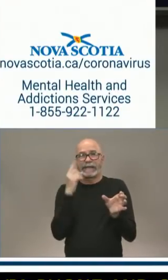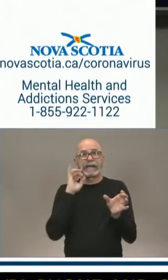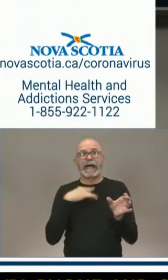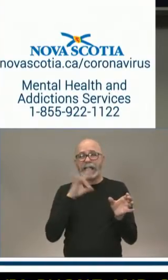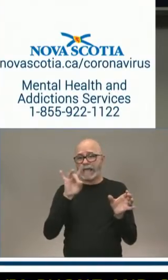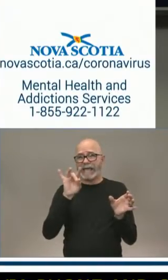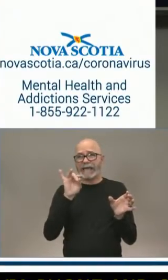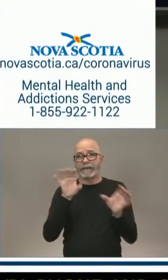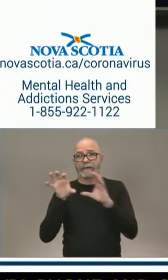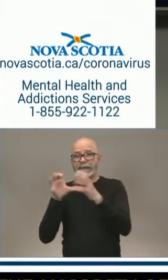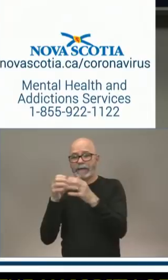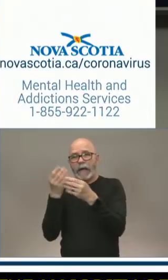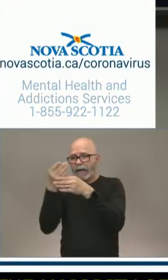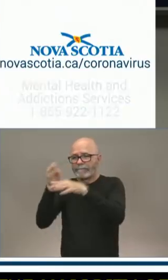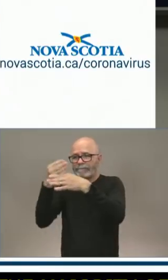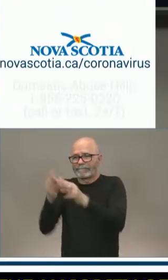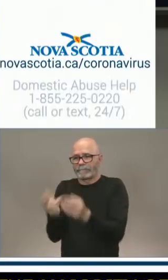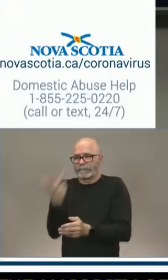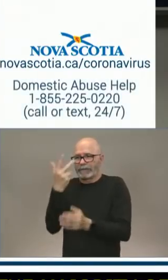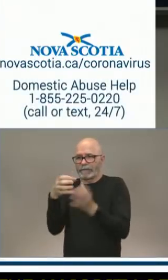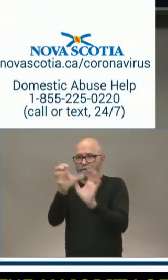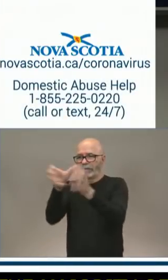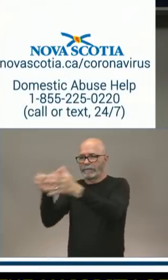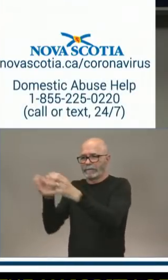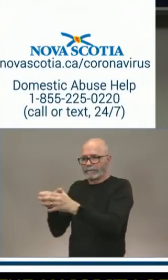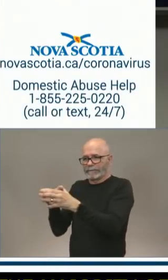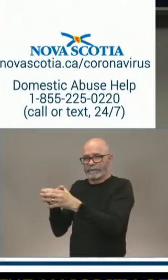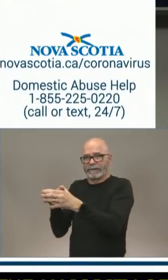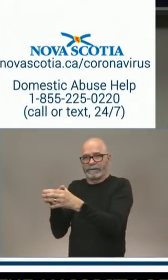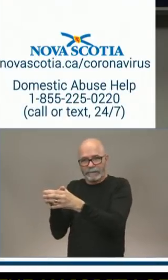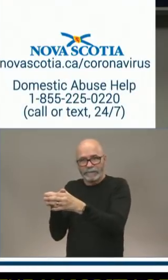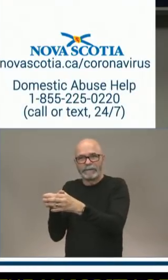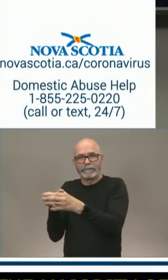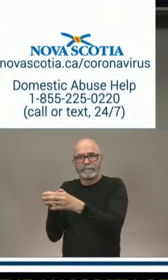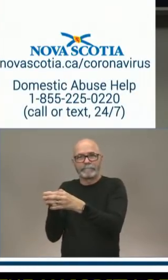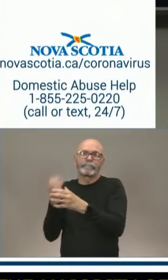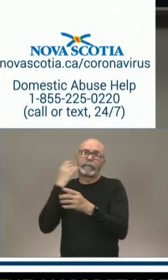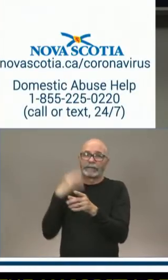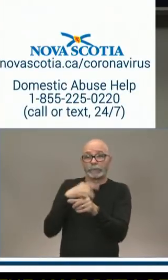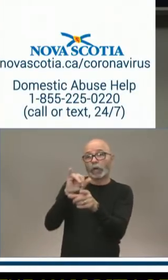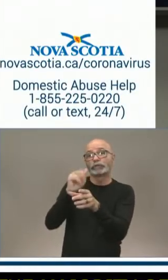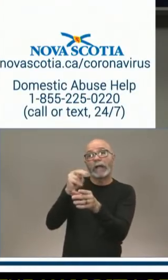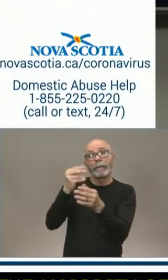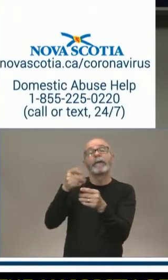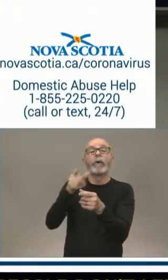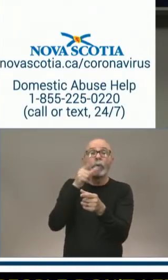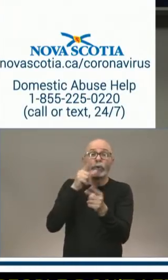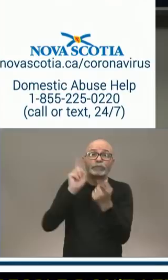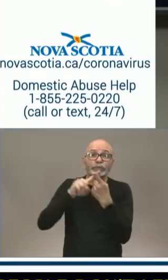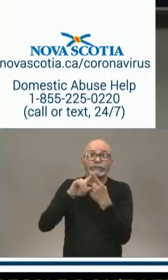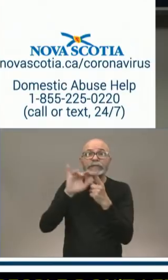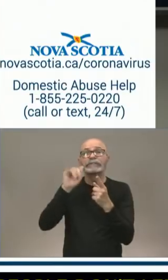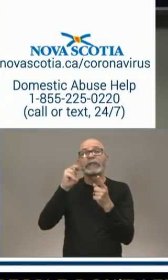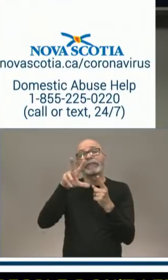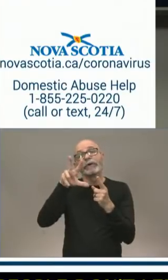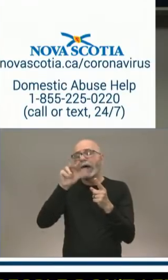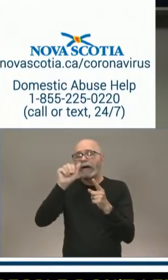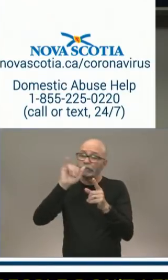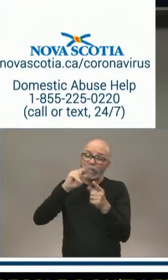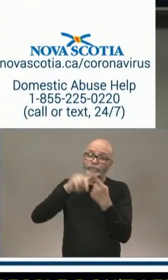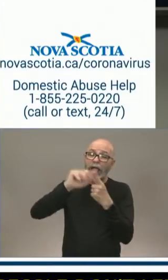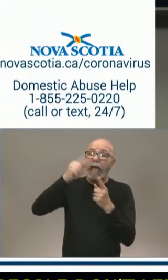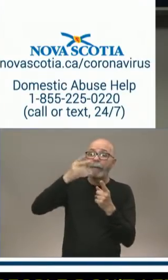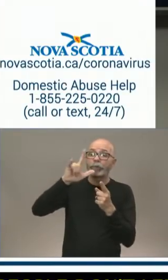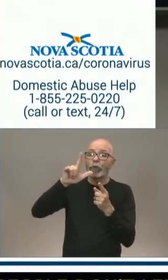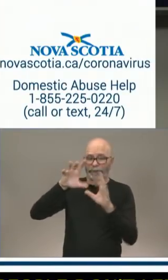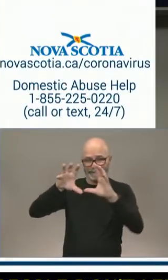month of birth. So those born, they're January 1st to April 30th is the first group. The second group is